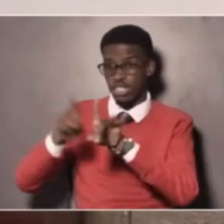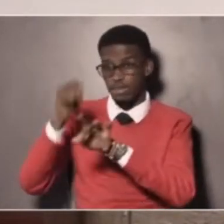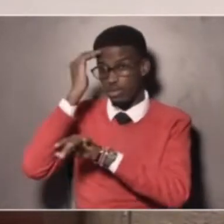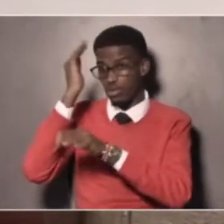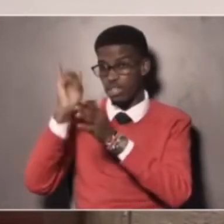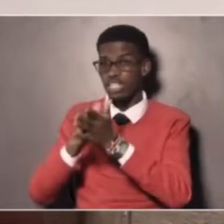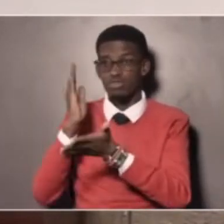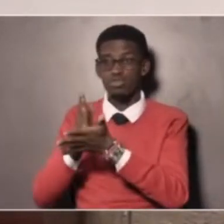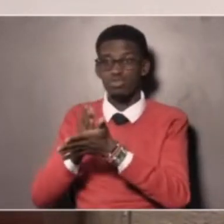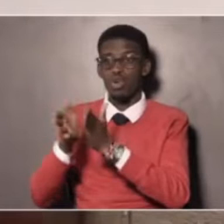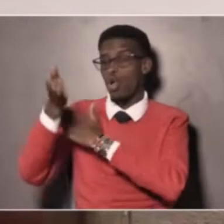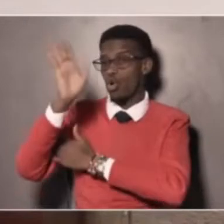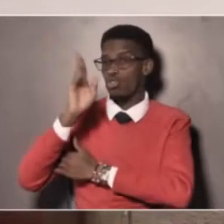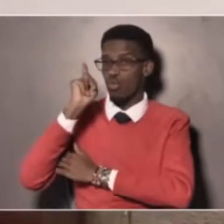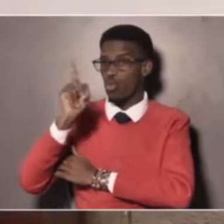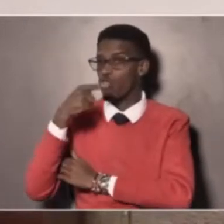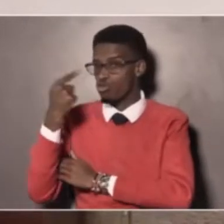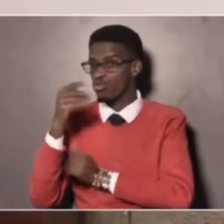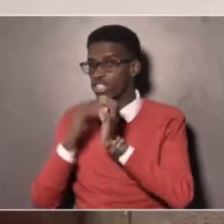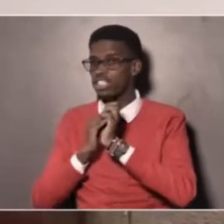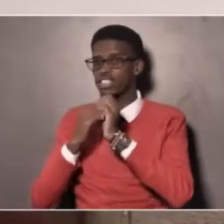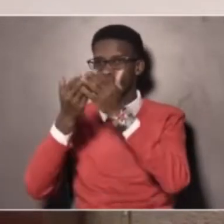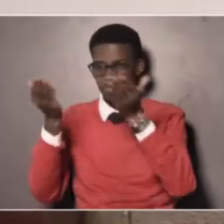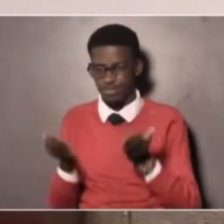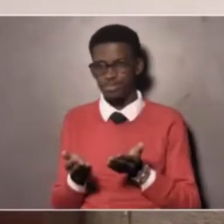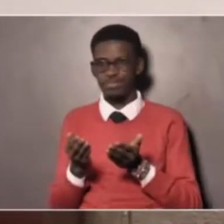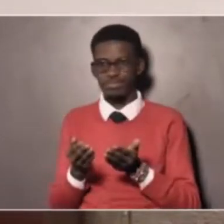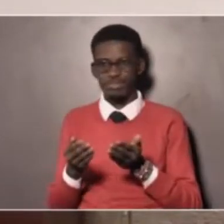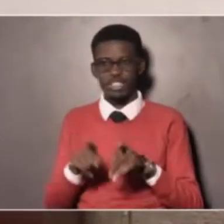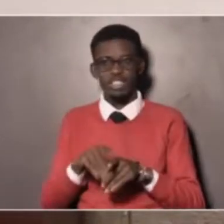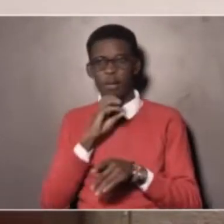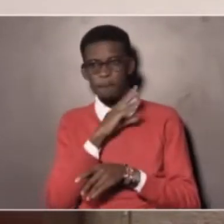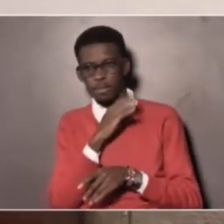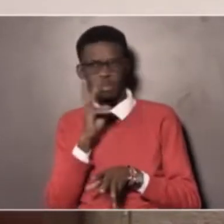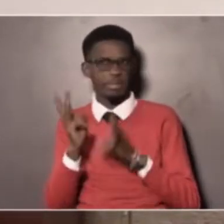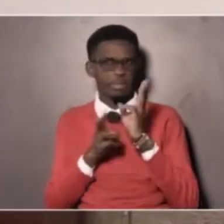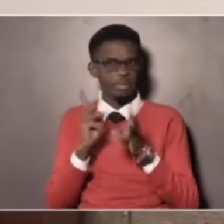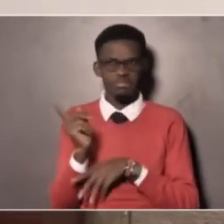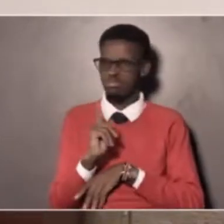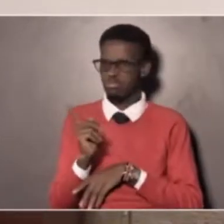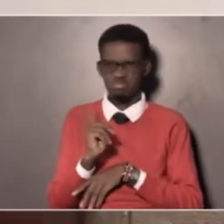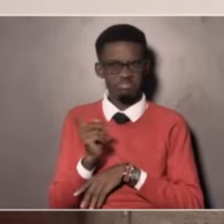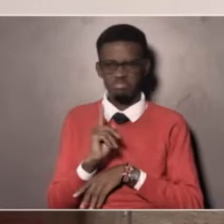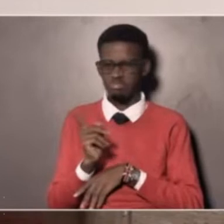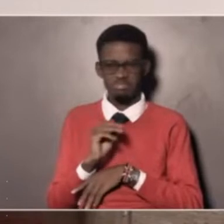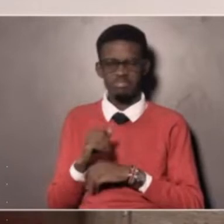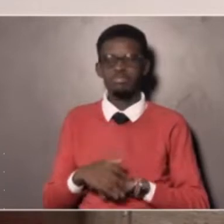that God was the one who was leading him, he was not very scared at all. He was not afraid at